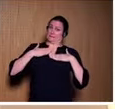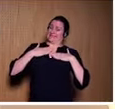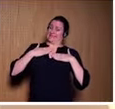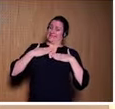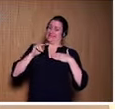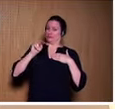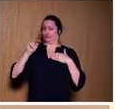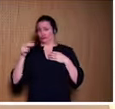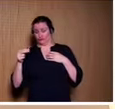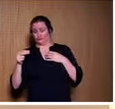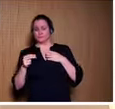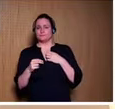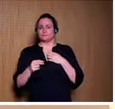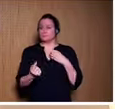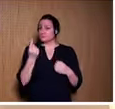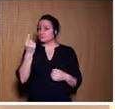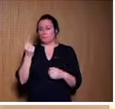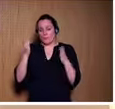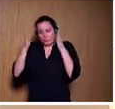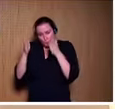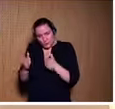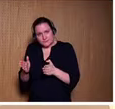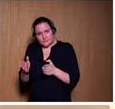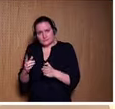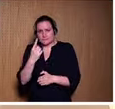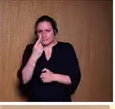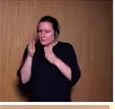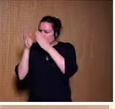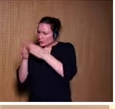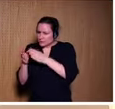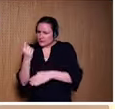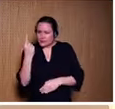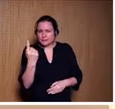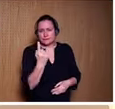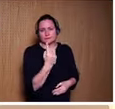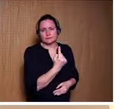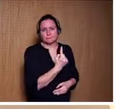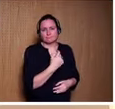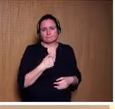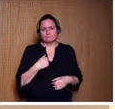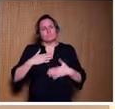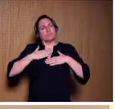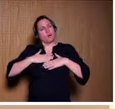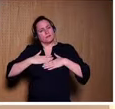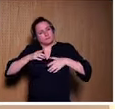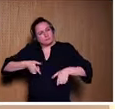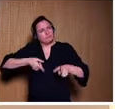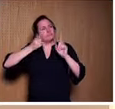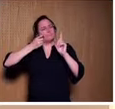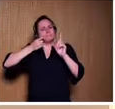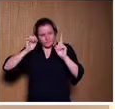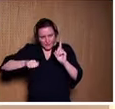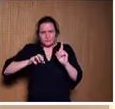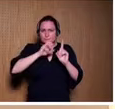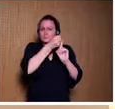every single person should have every single opportunity to meet their full potential as a human being, regardless of their